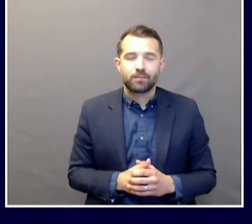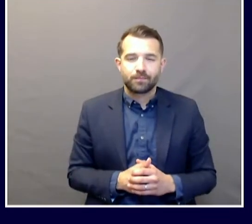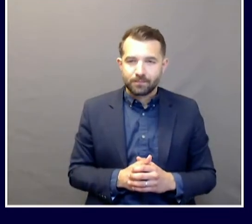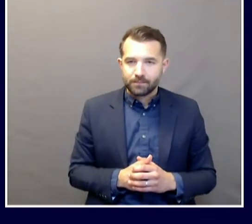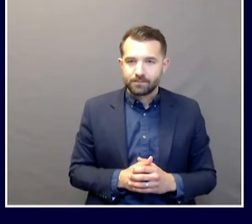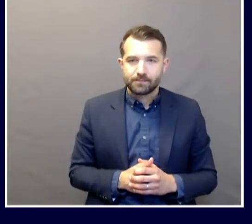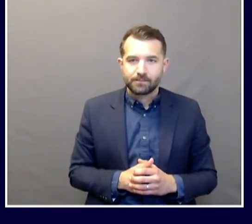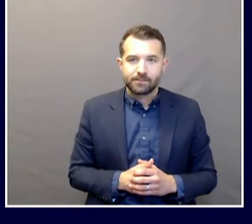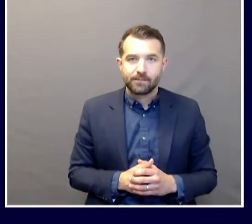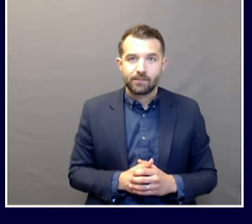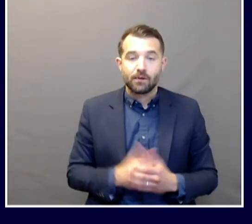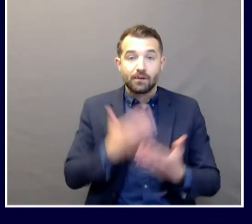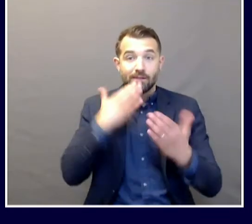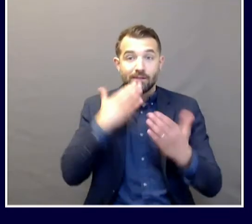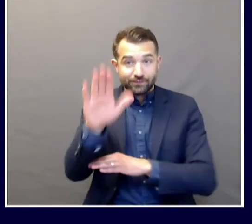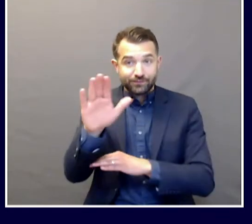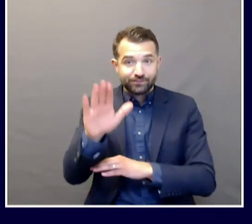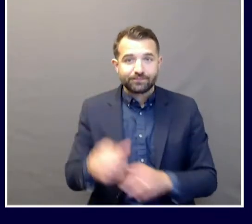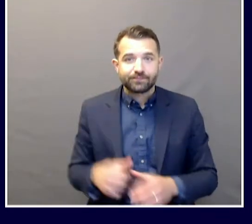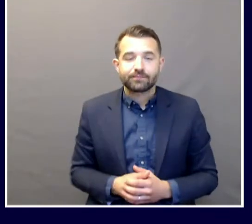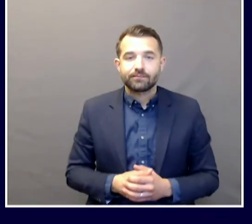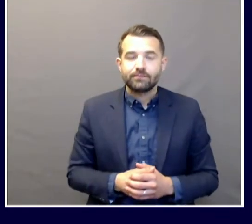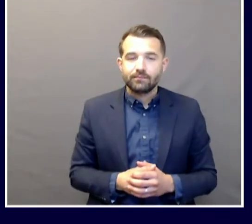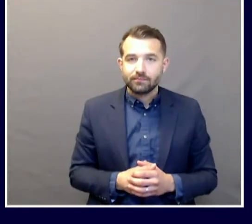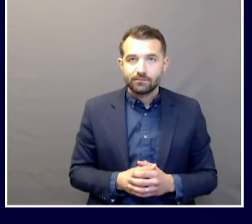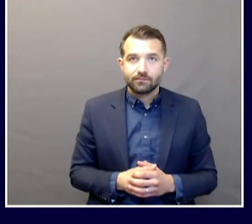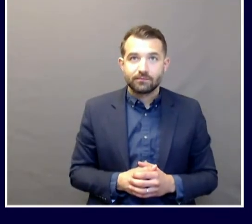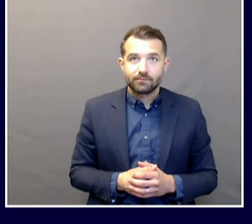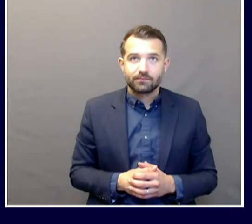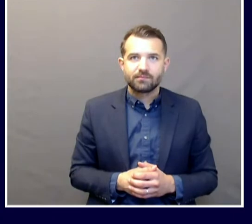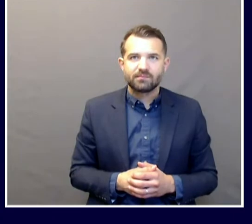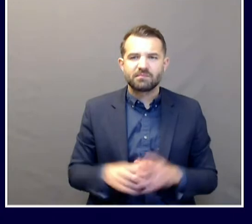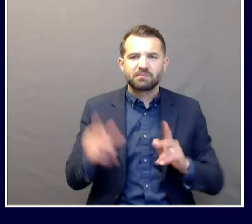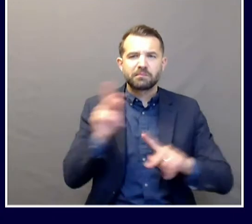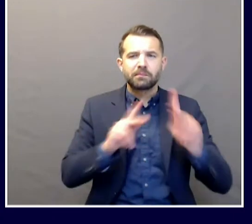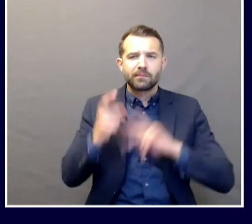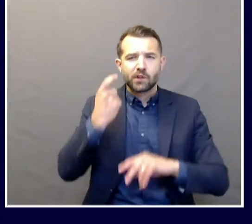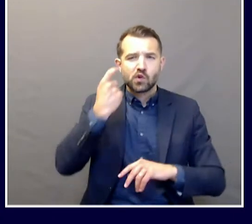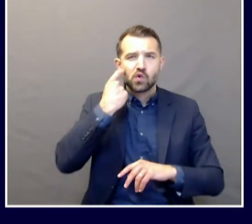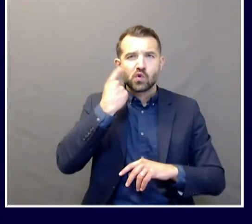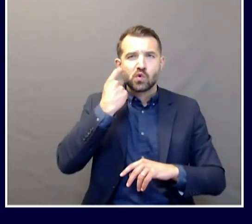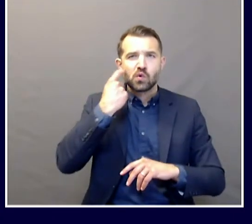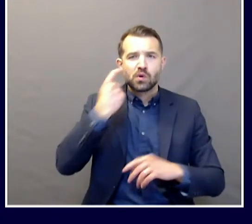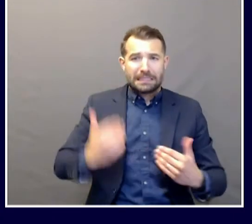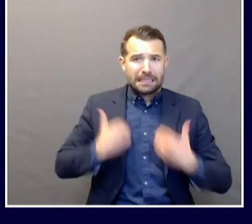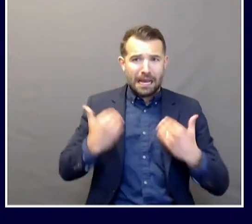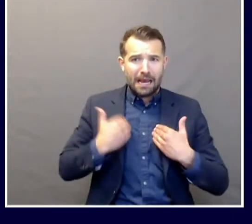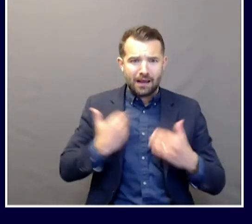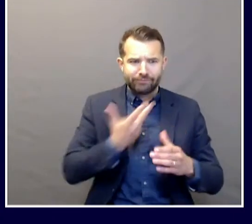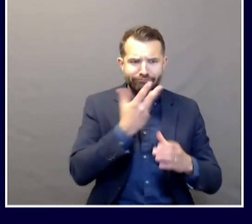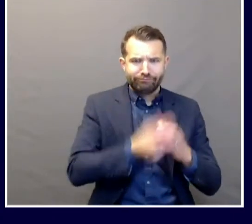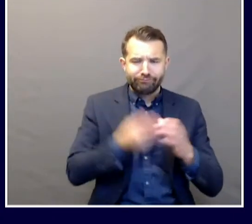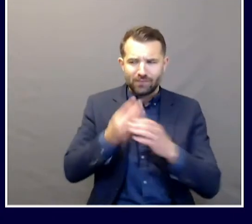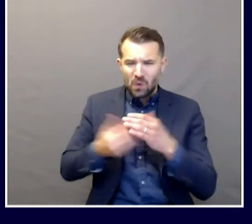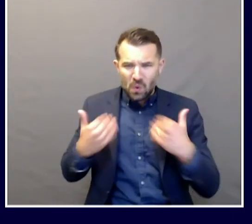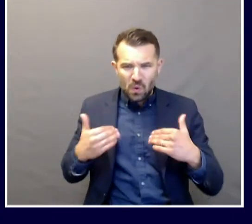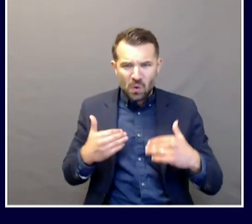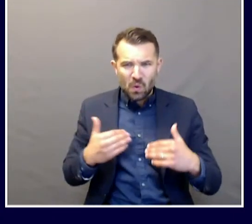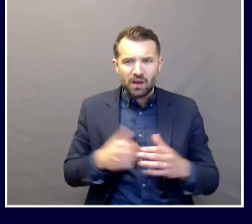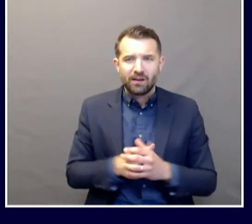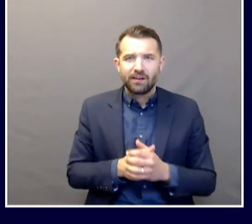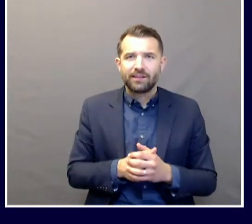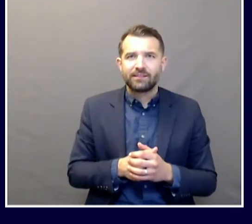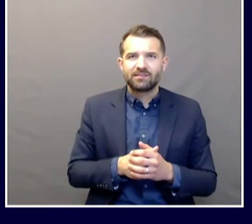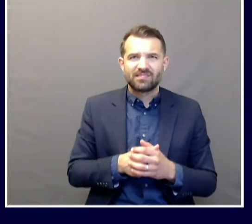insight into the deaths that we've seen recently among some of the younger people. We've had a couple of people in their 20s. I think there have been some in their 40s. without